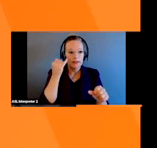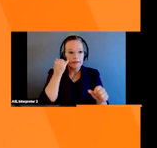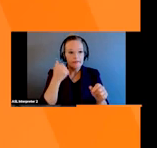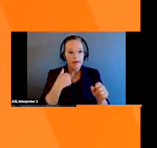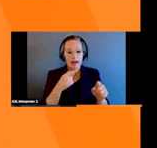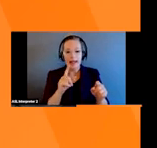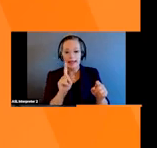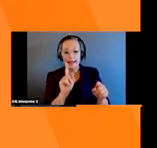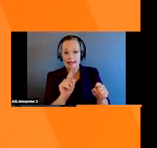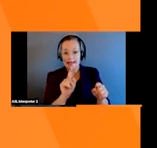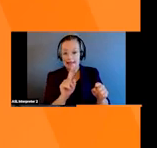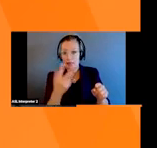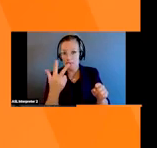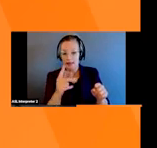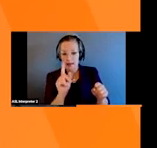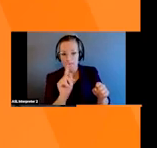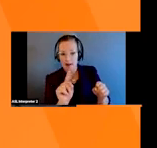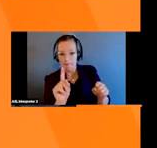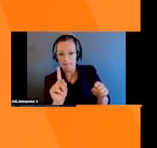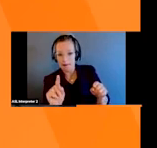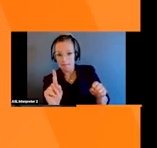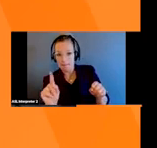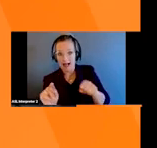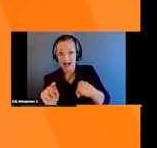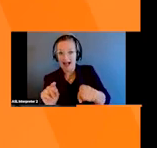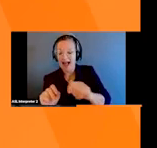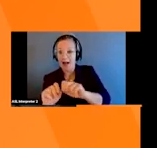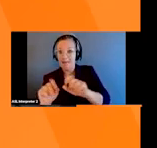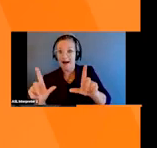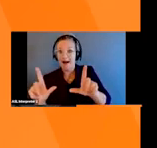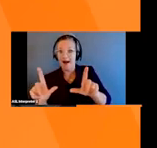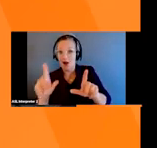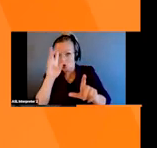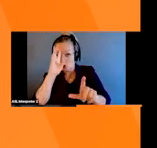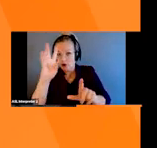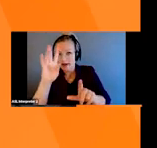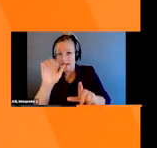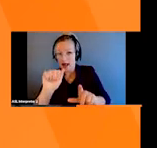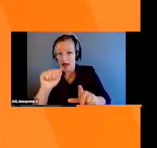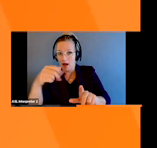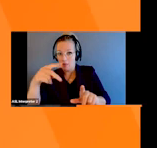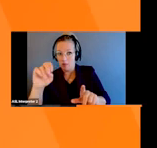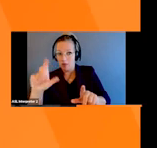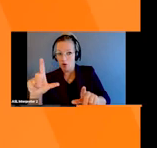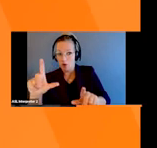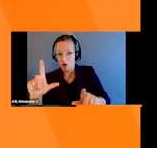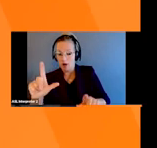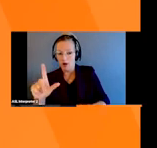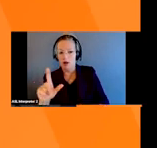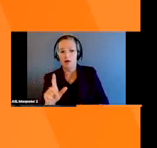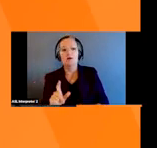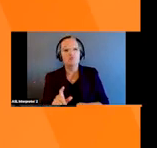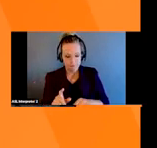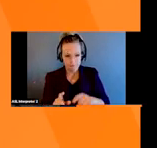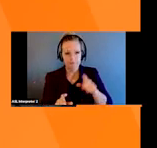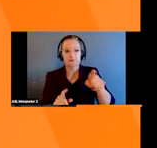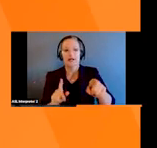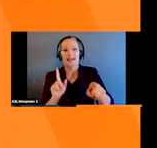buttons, I can click create a poll. I will create a poll. And here's my question, my